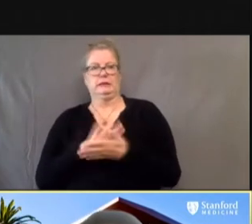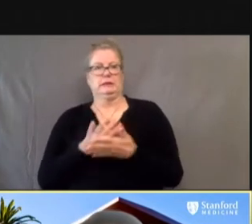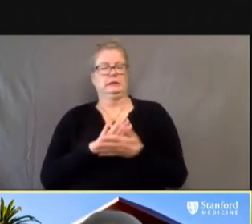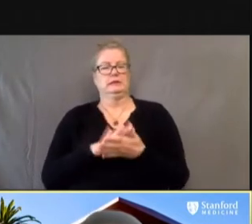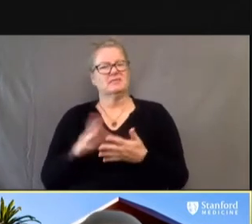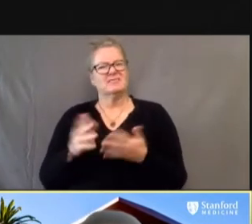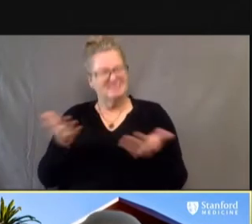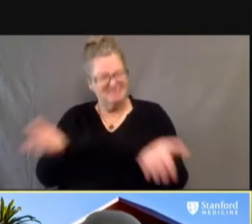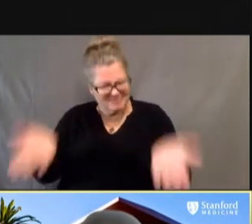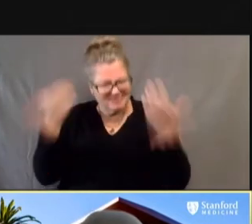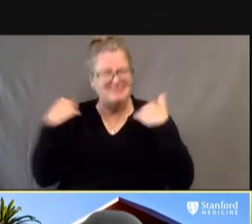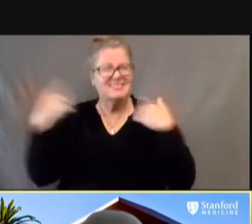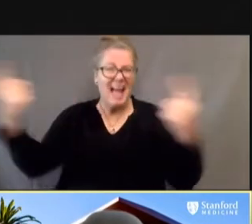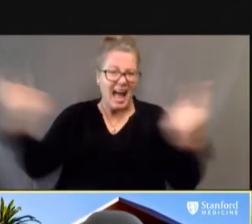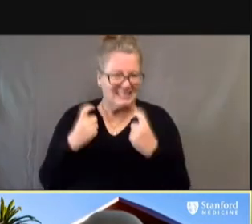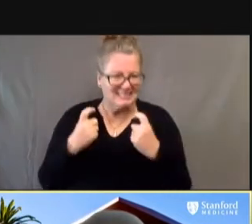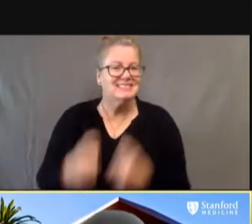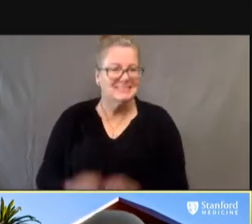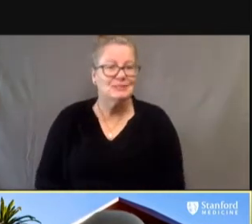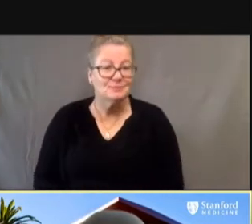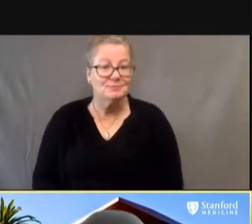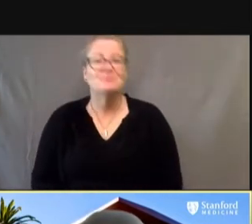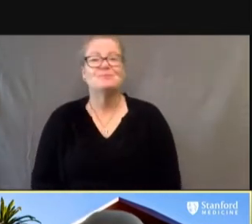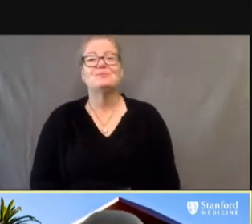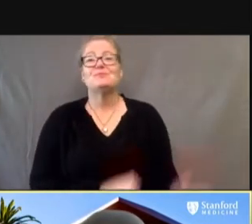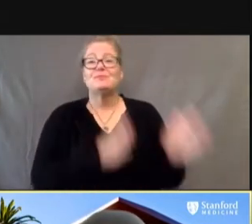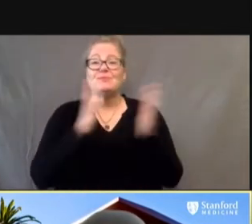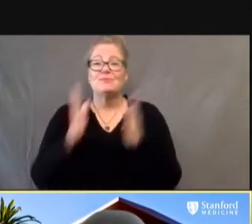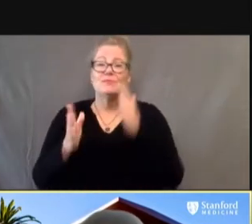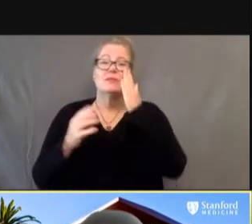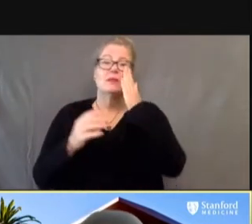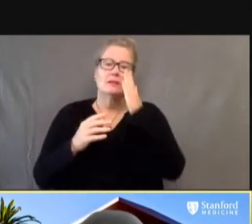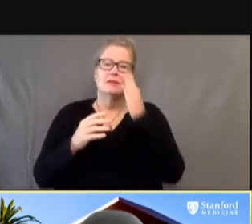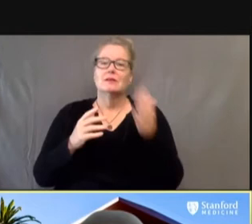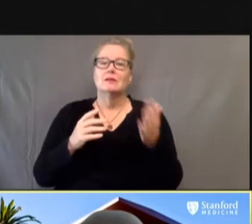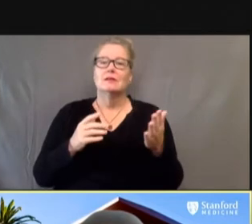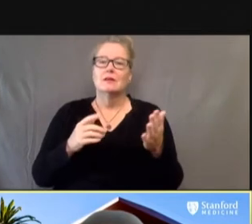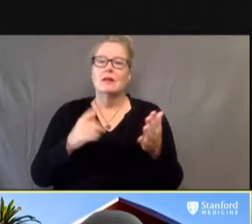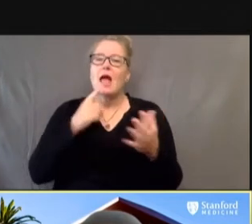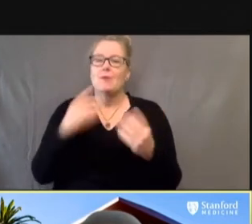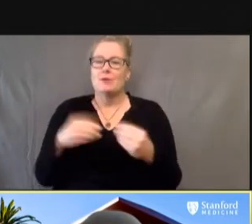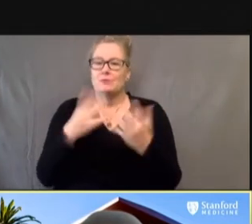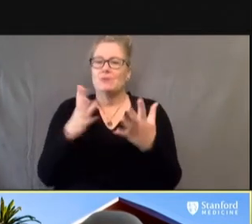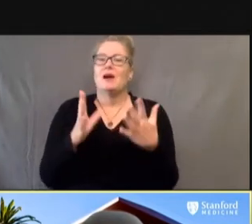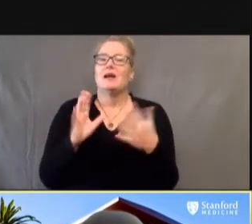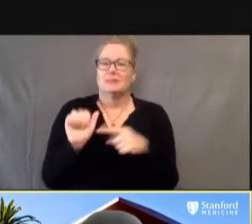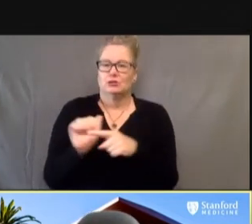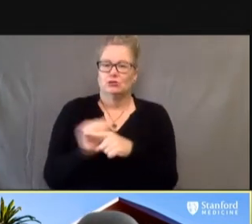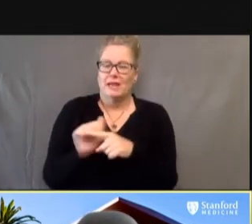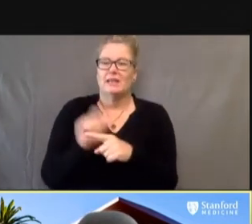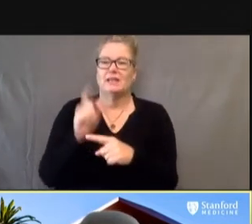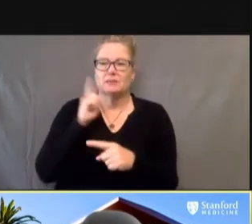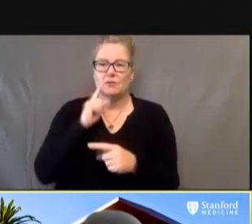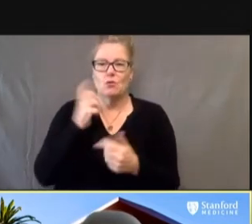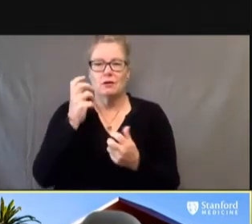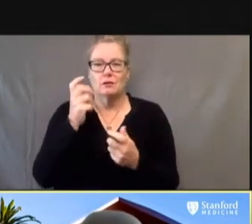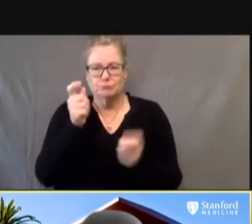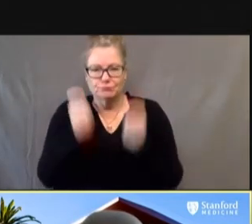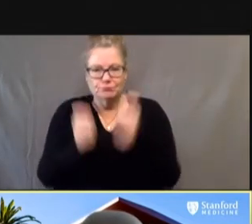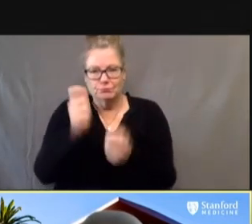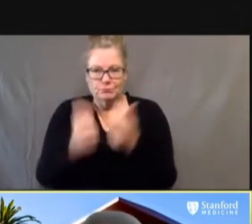and more recently accommodations education for faculty, staff, and students to better understand what it means to be